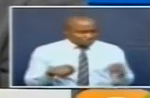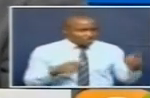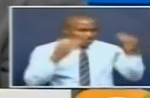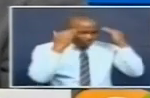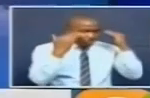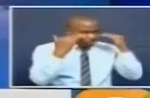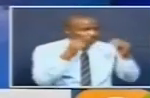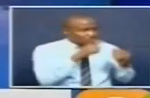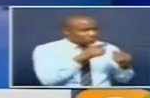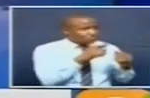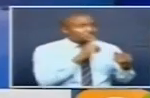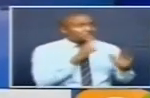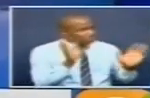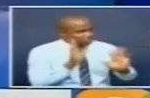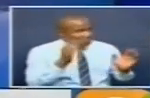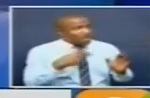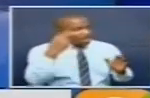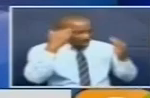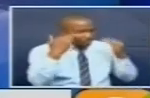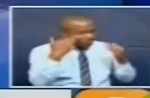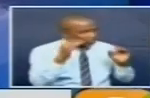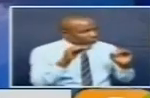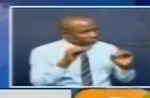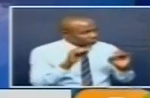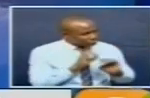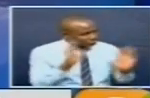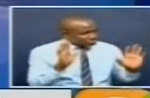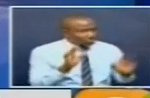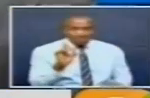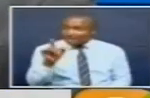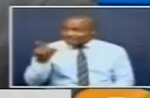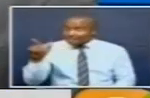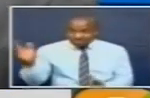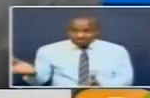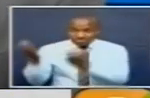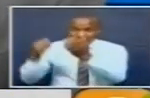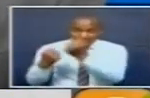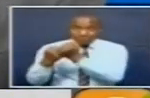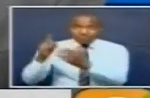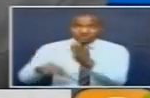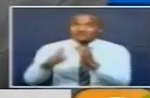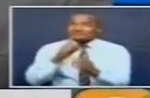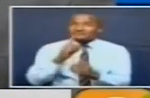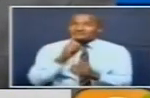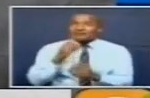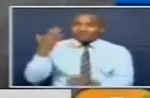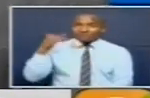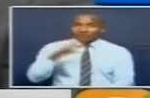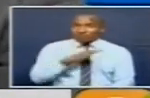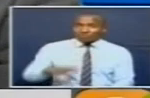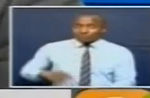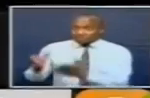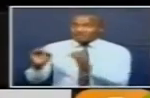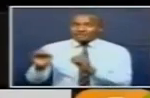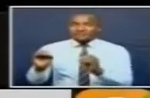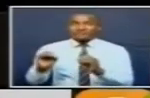by the by the High Court. And what did they uphold? That indeed at that time there was no commission in place. Right. So